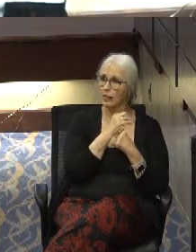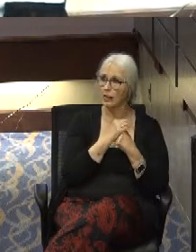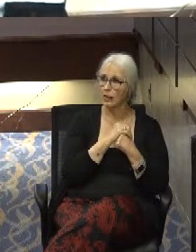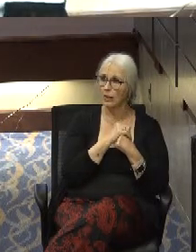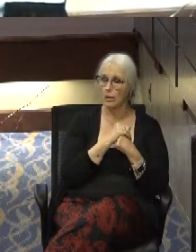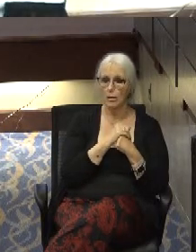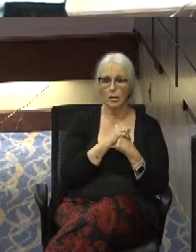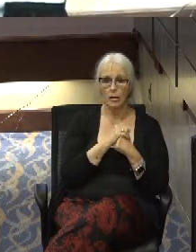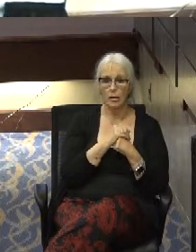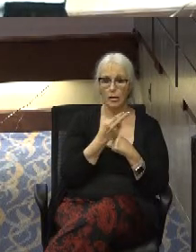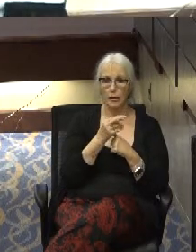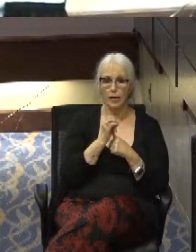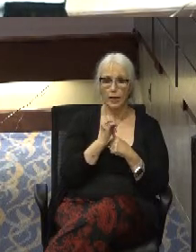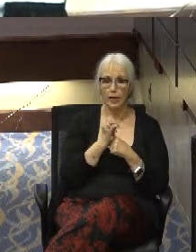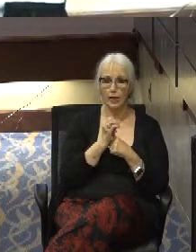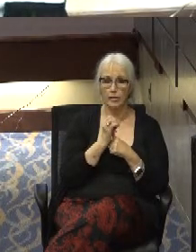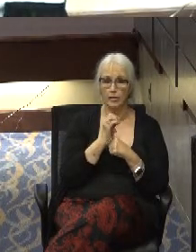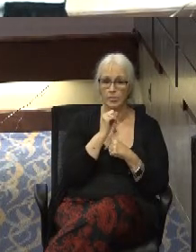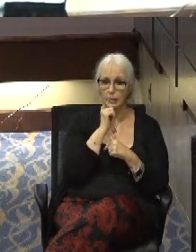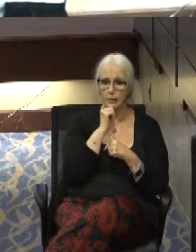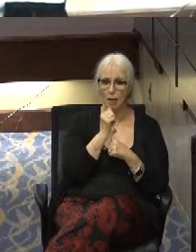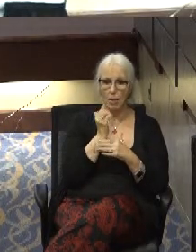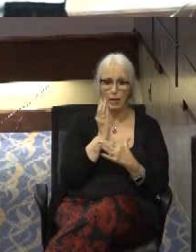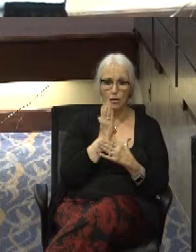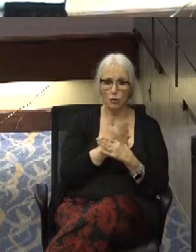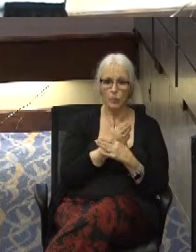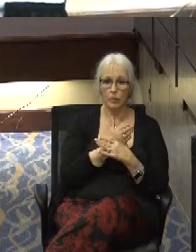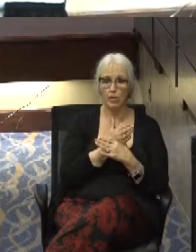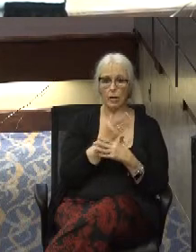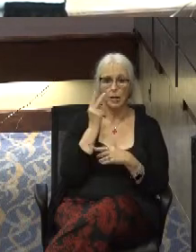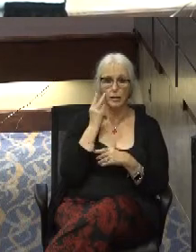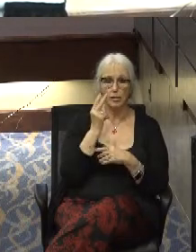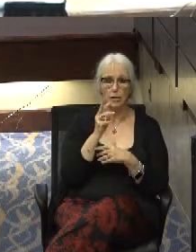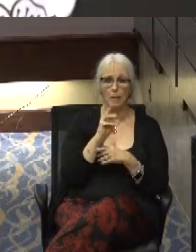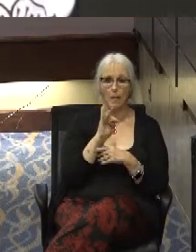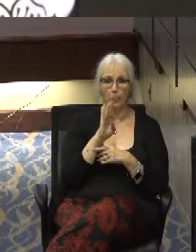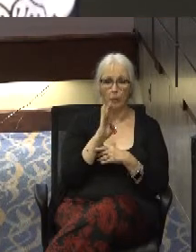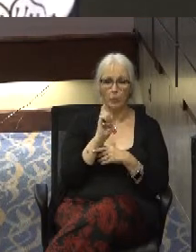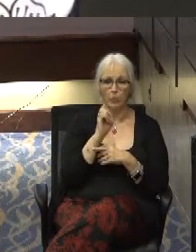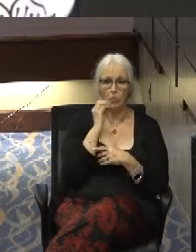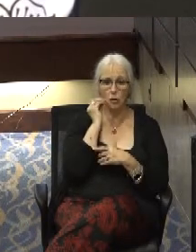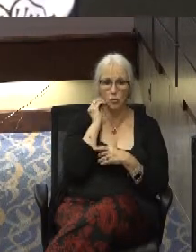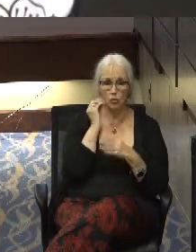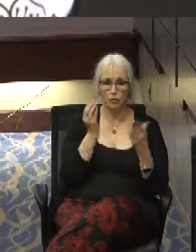So he's not going to be interfering with, I see the mobile home here behind the